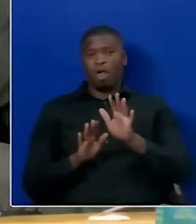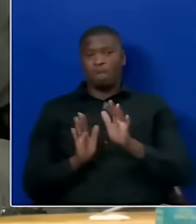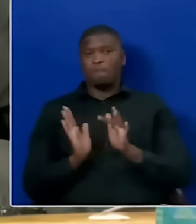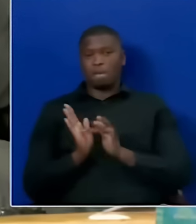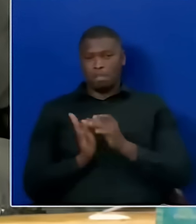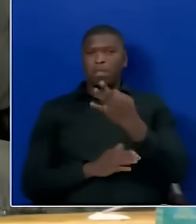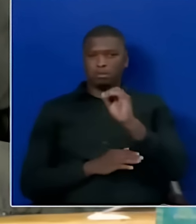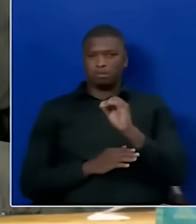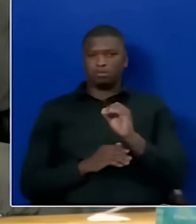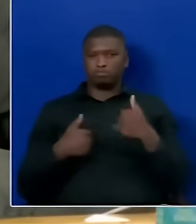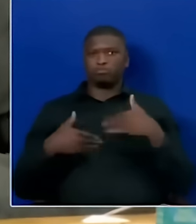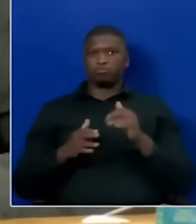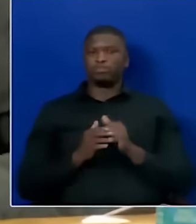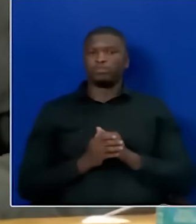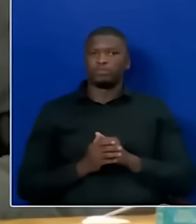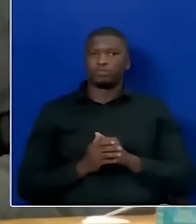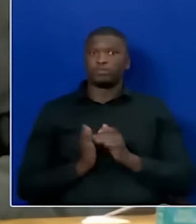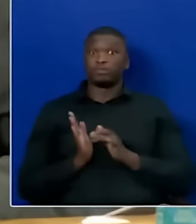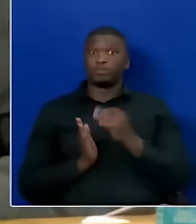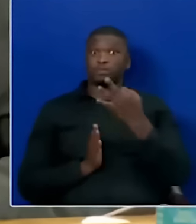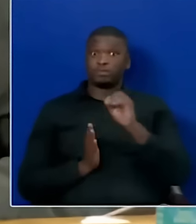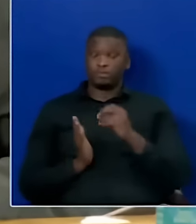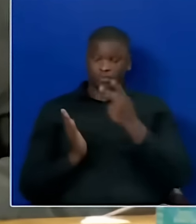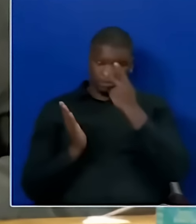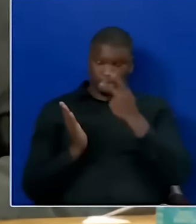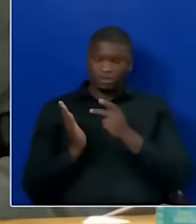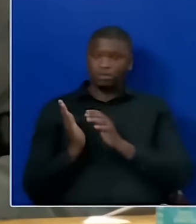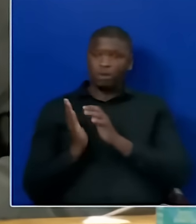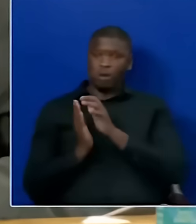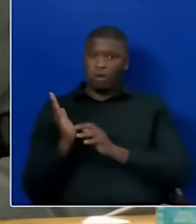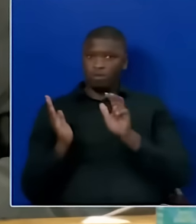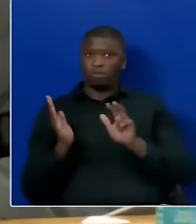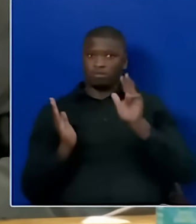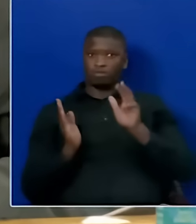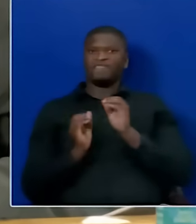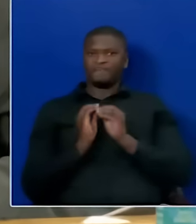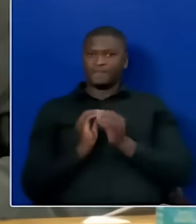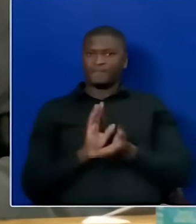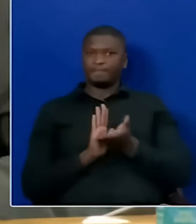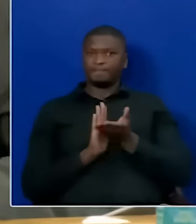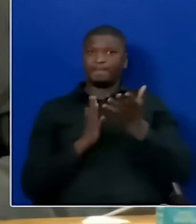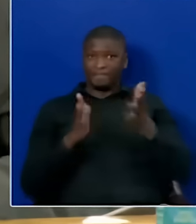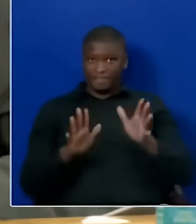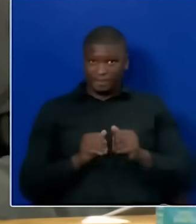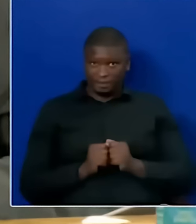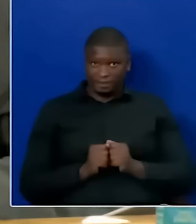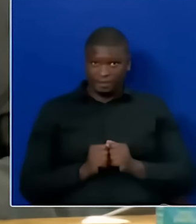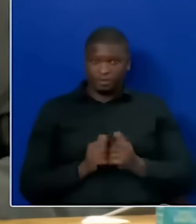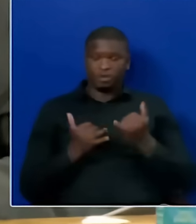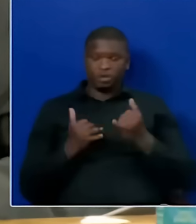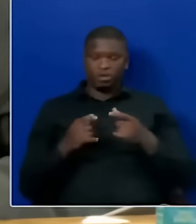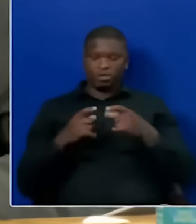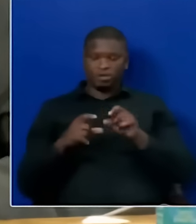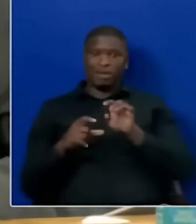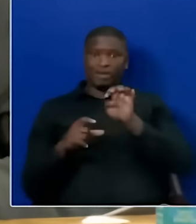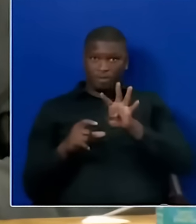we see that in the corrected affidavit, the reference to, in paragraph 4, the reference to the Bramley case number